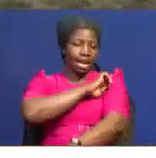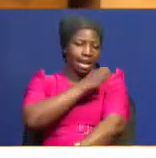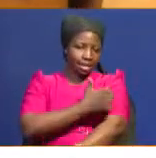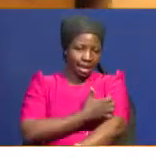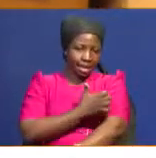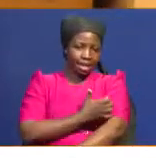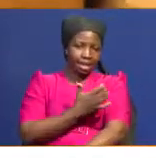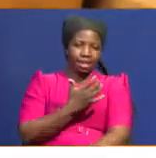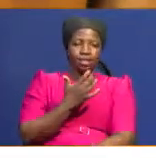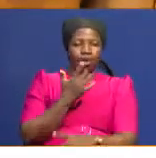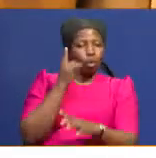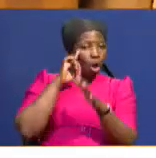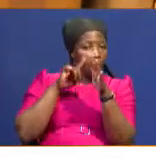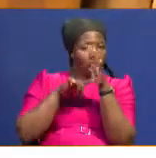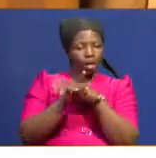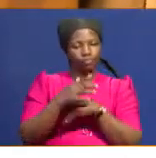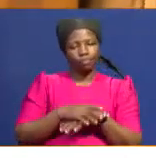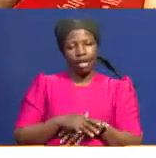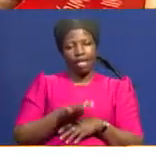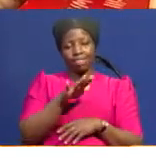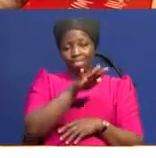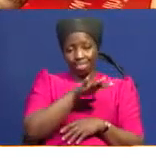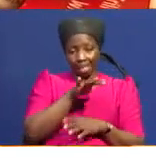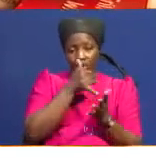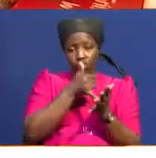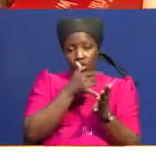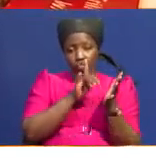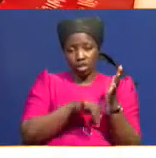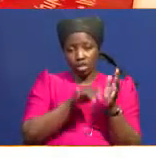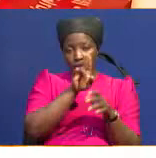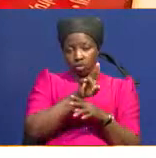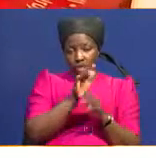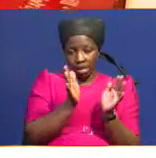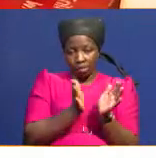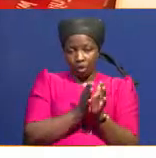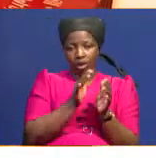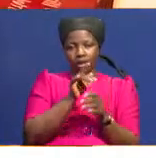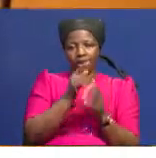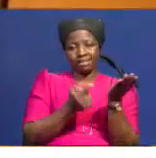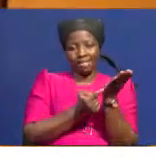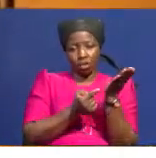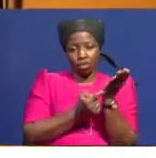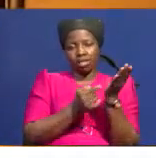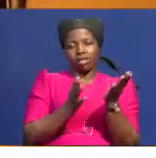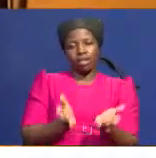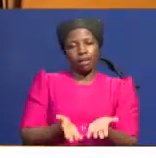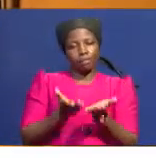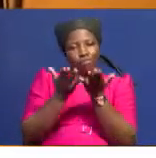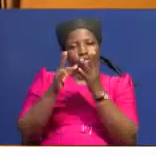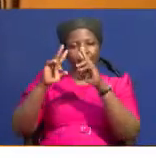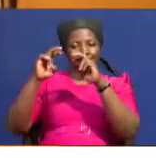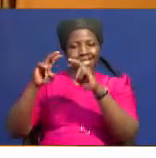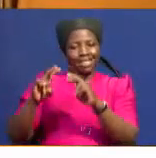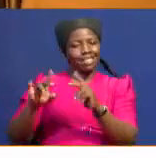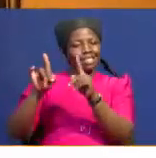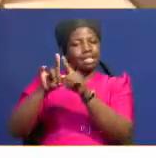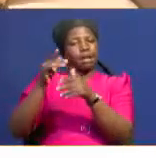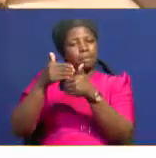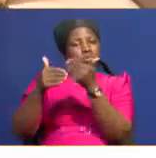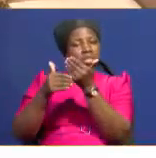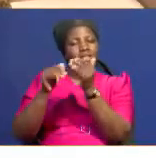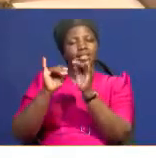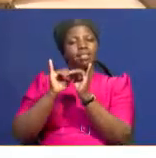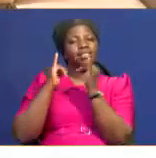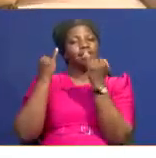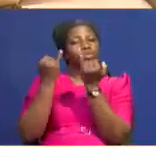mix. The thematic areas include deploying small modular reactor technology, enhancing research, and building